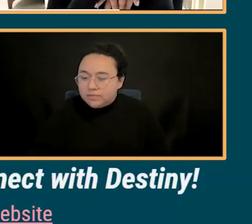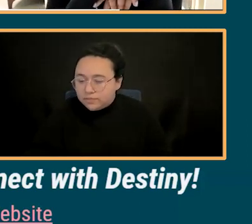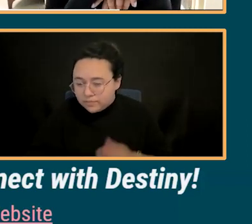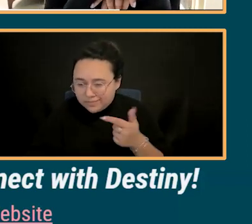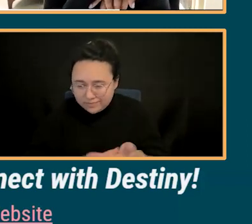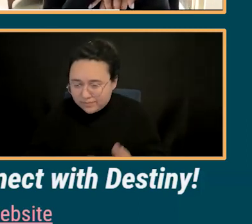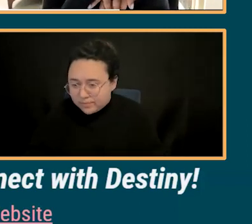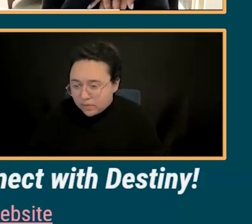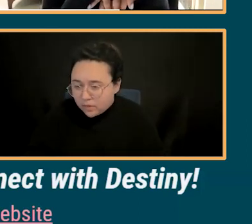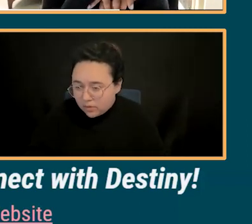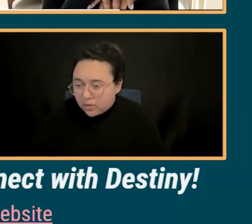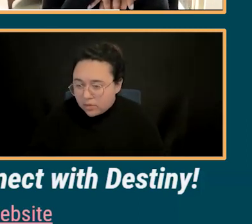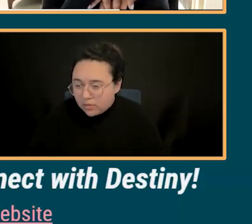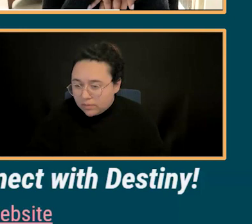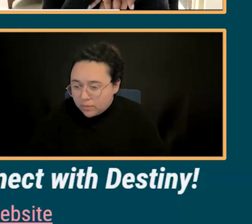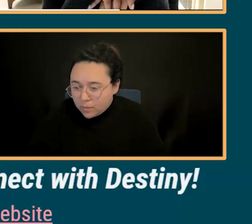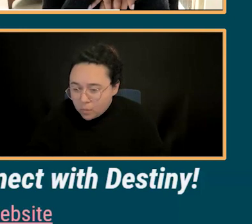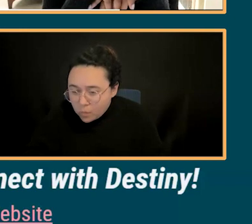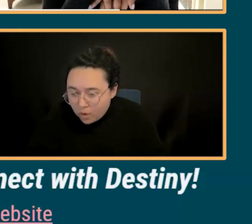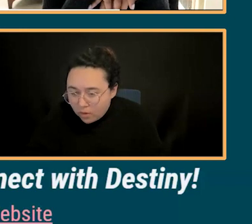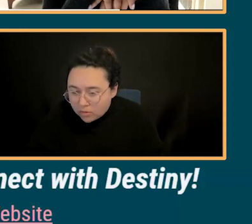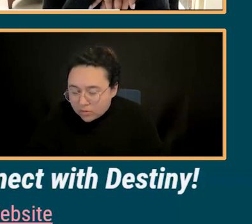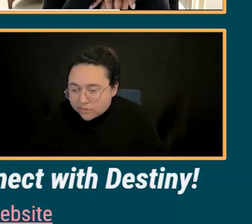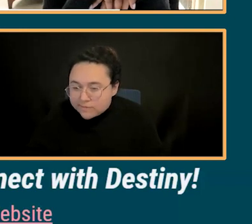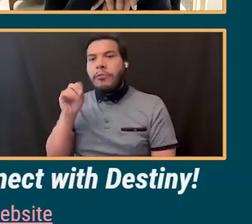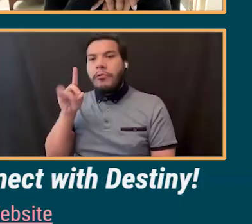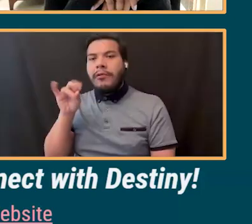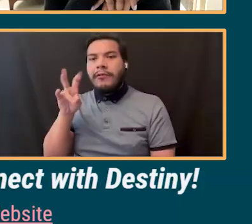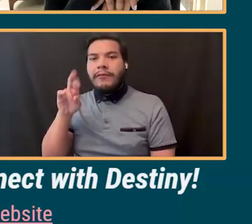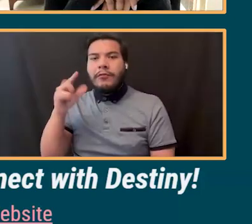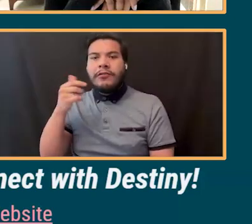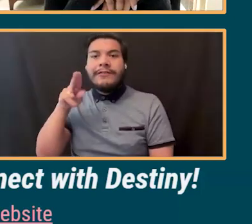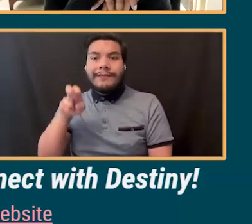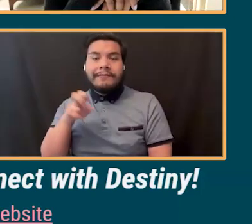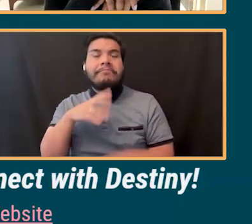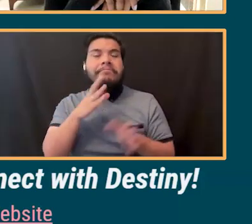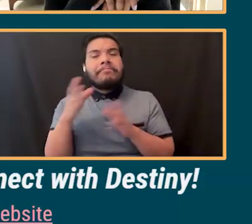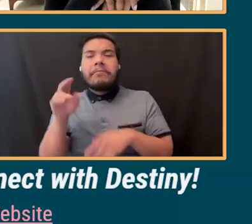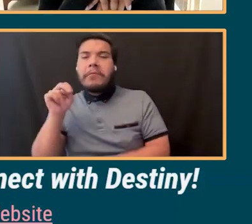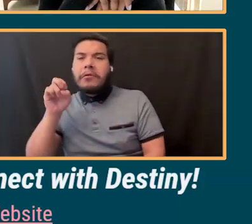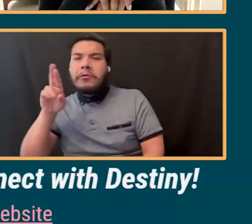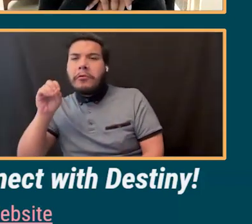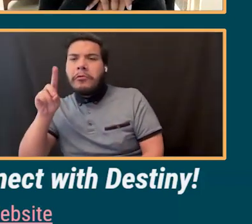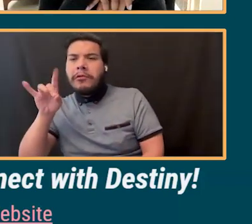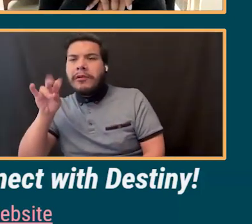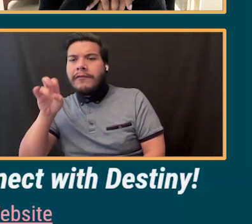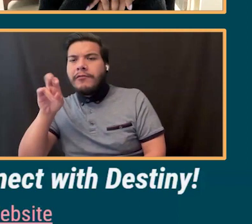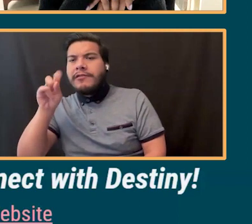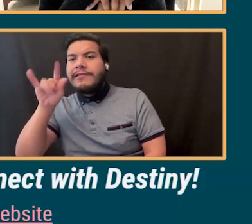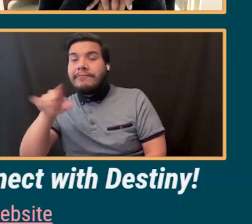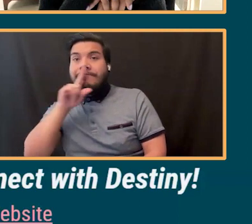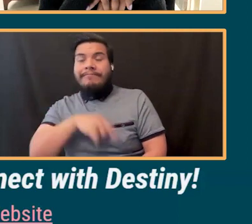So when we talk about neurodivergence and when we talk about neurodiversity, what we're really looking at is